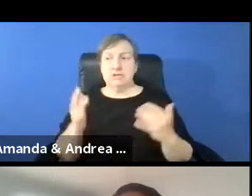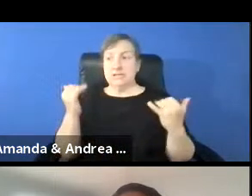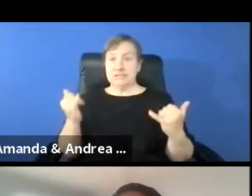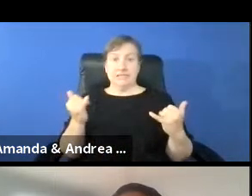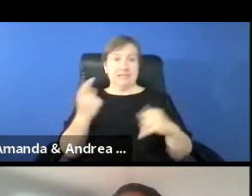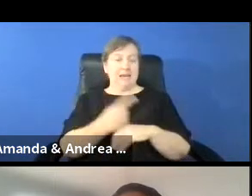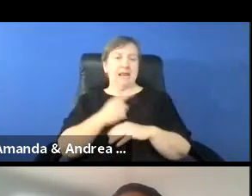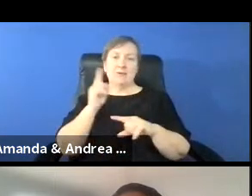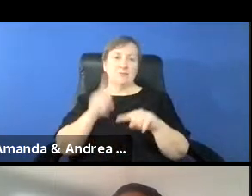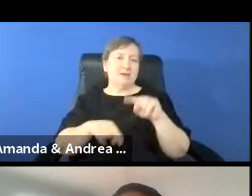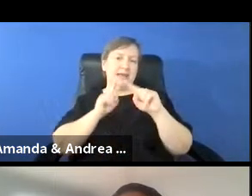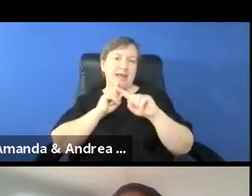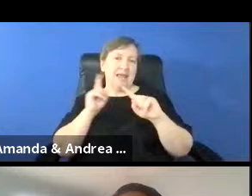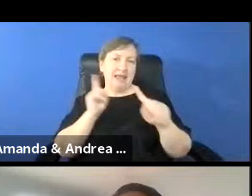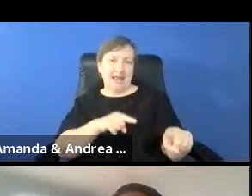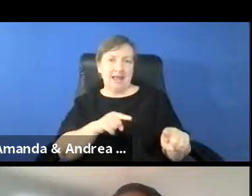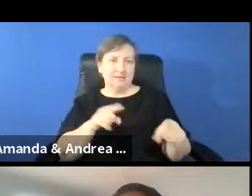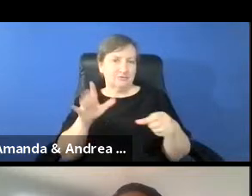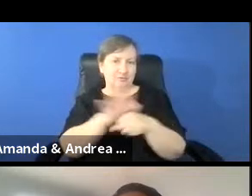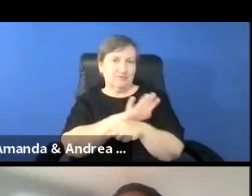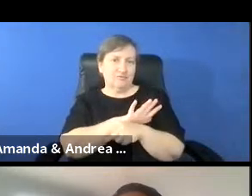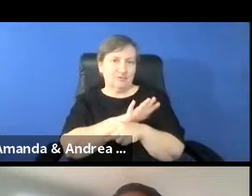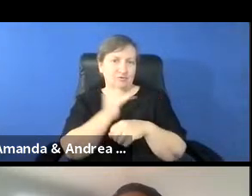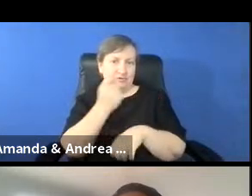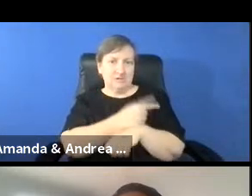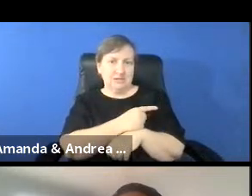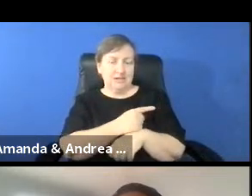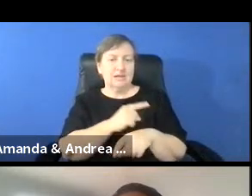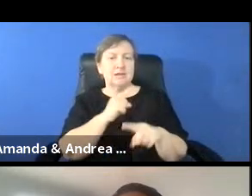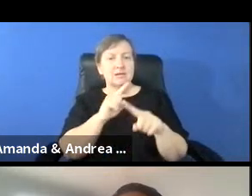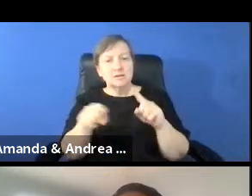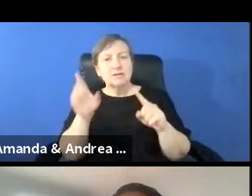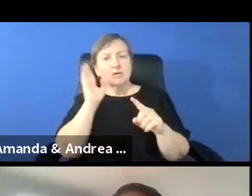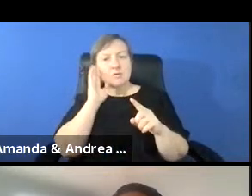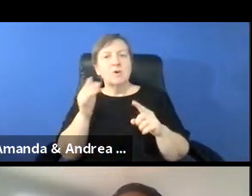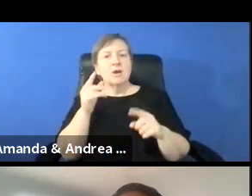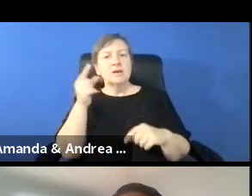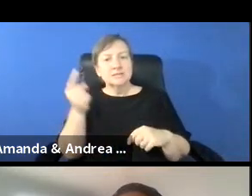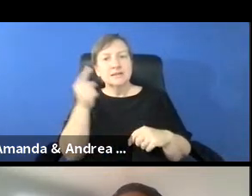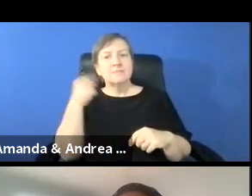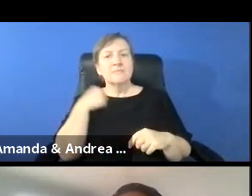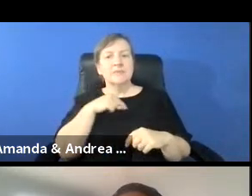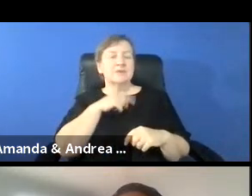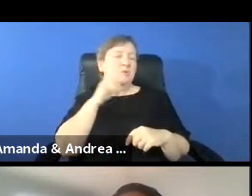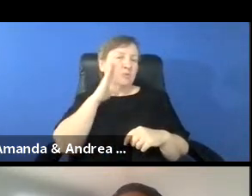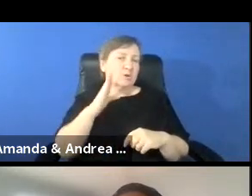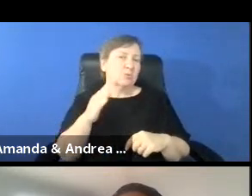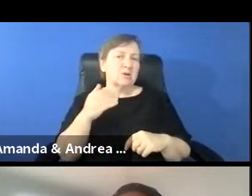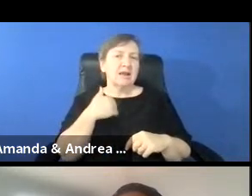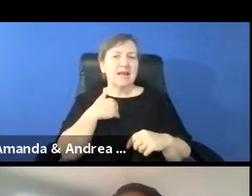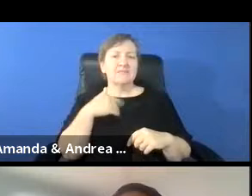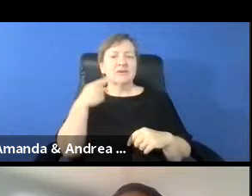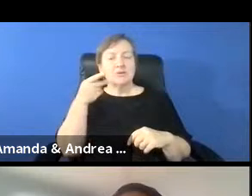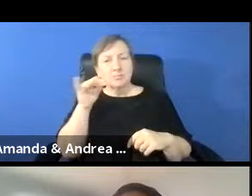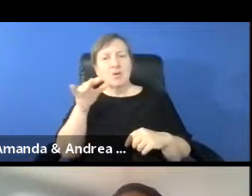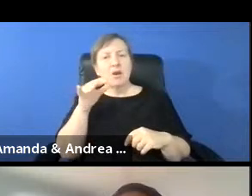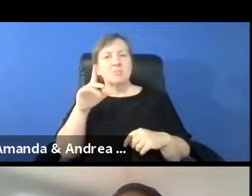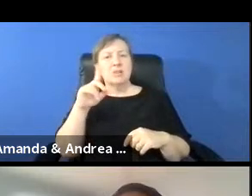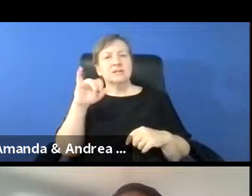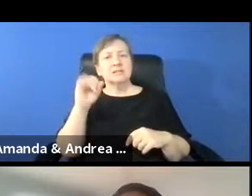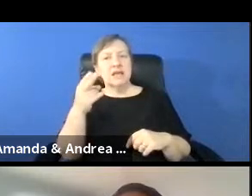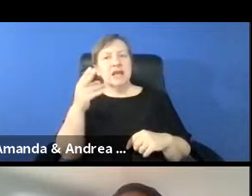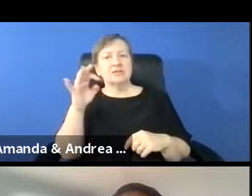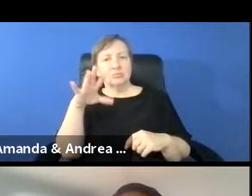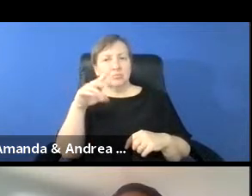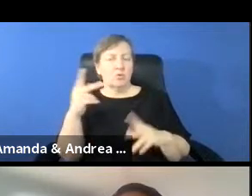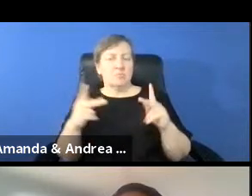today in full, but it will be something that we will have a public dashboard where